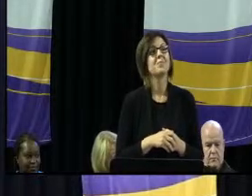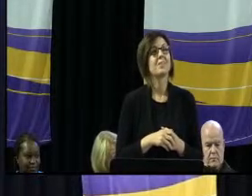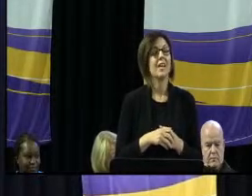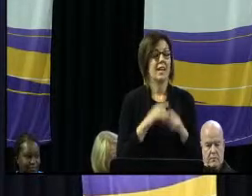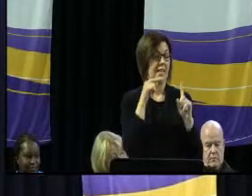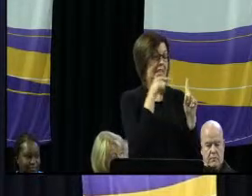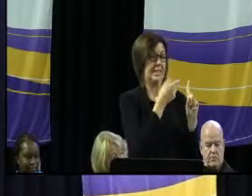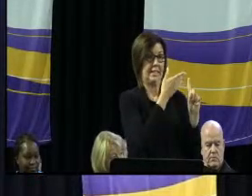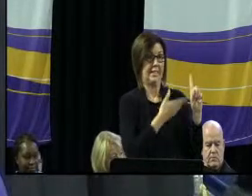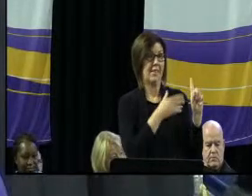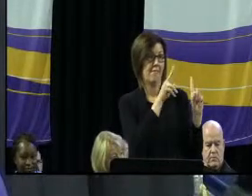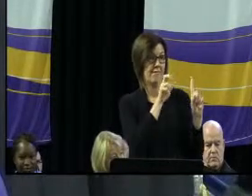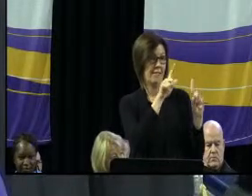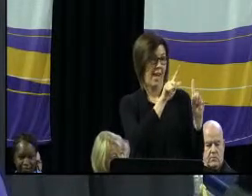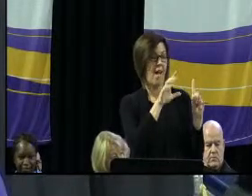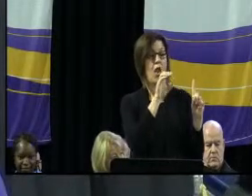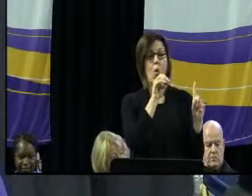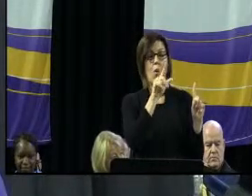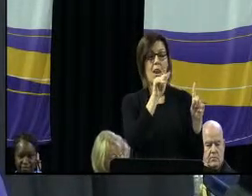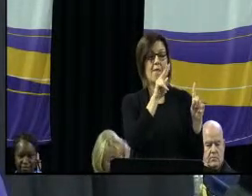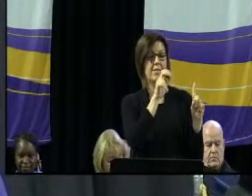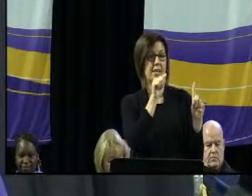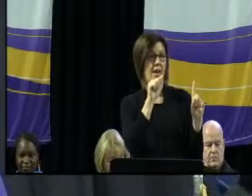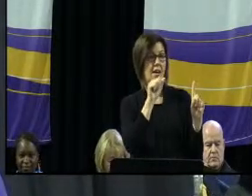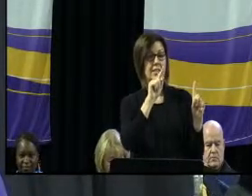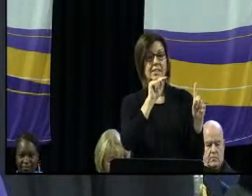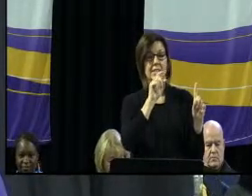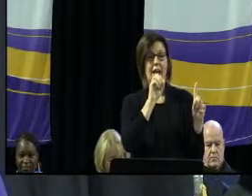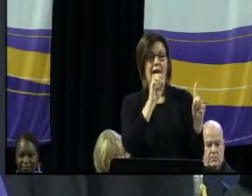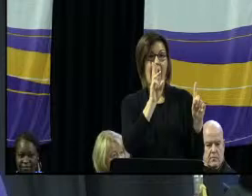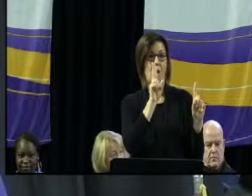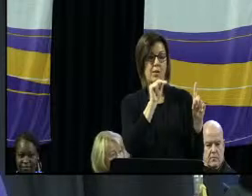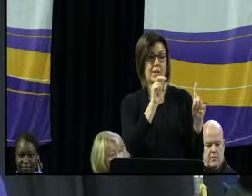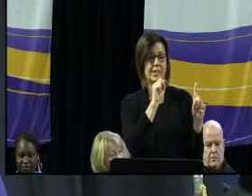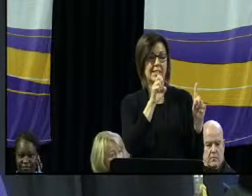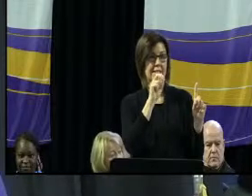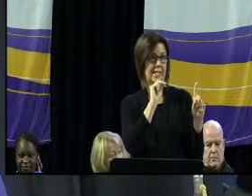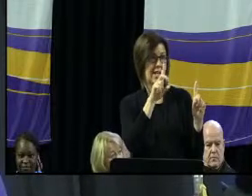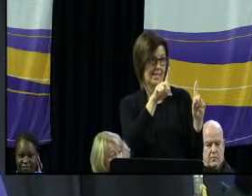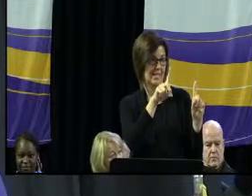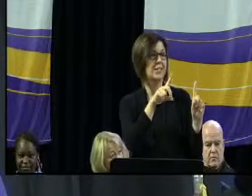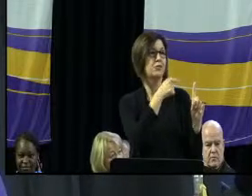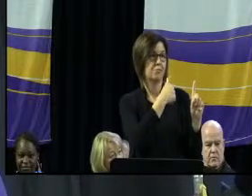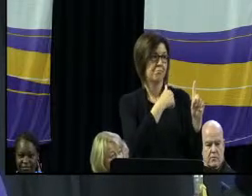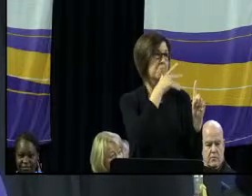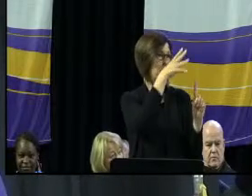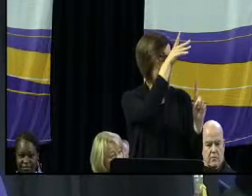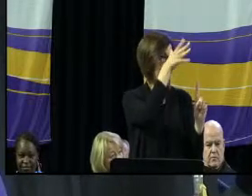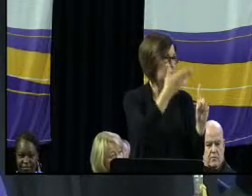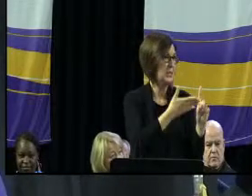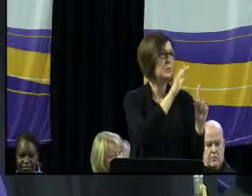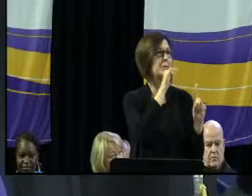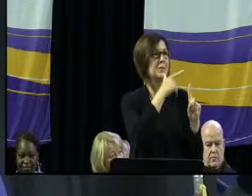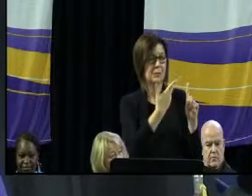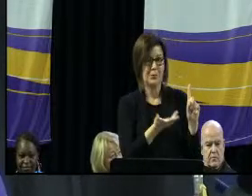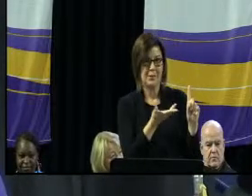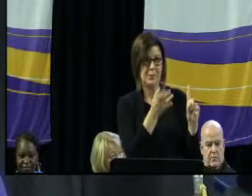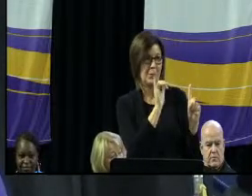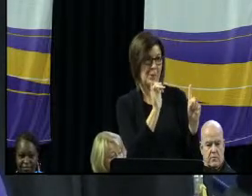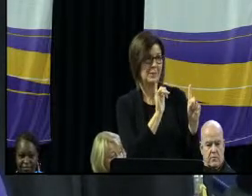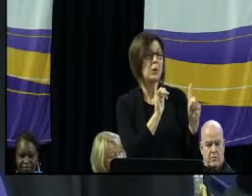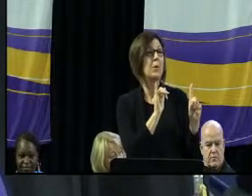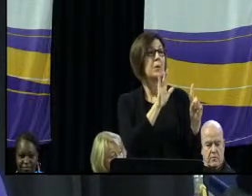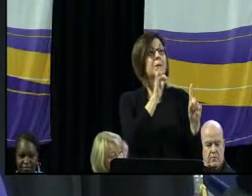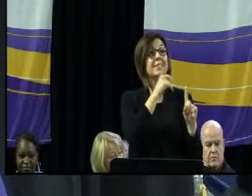Olivia Townsend is the daughter of Christine and Barry Townsend, and the sister of Isabel Townsend, a Wilson alumni,